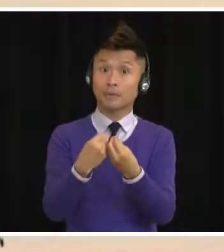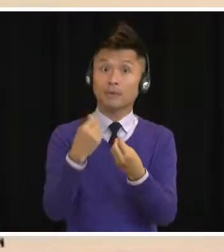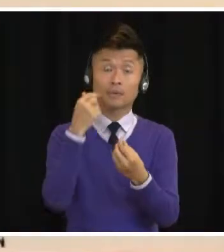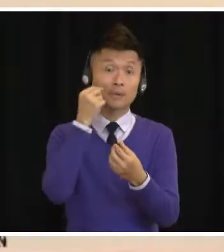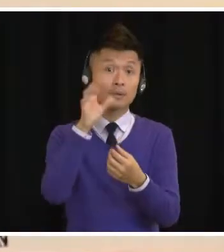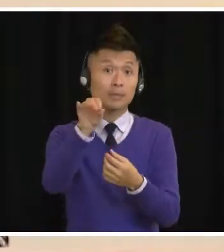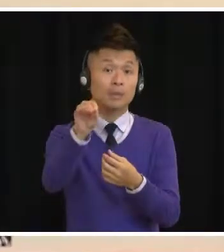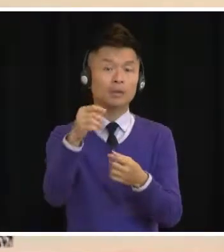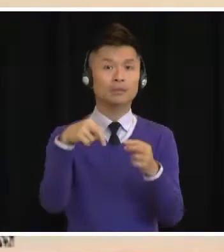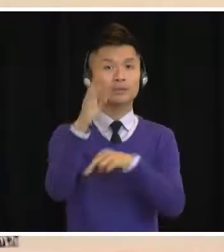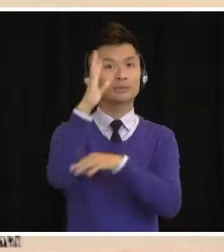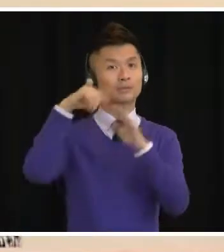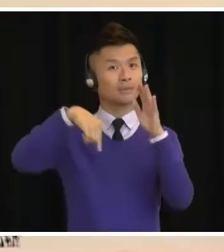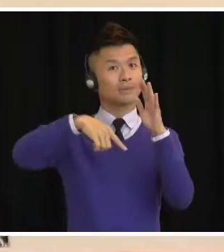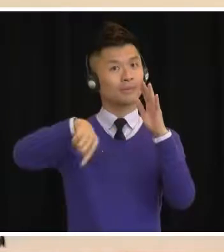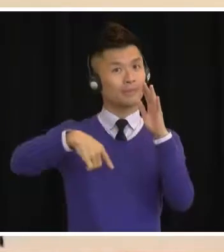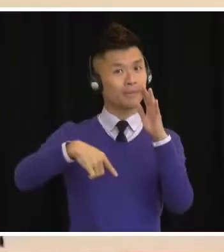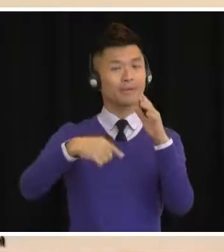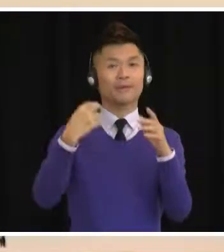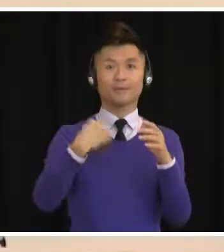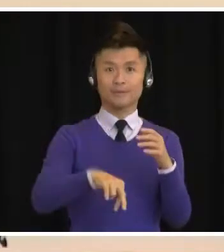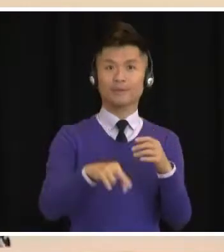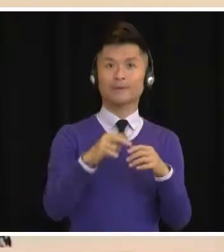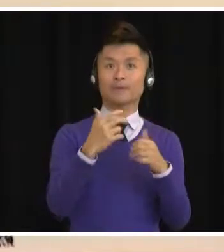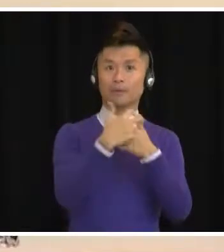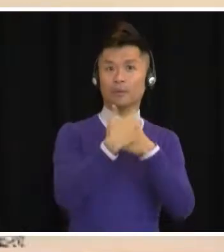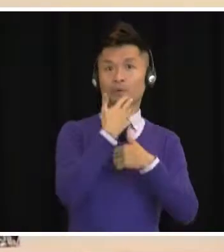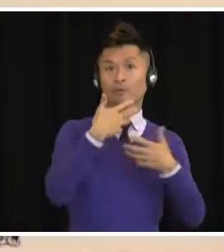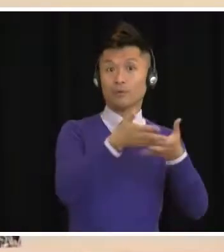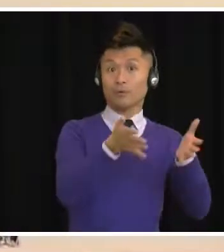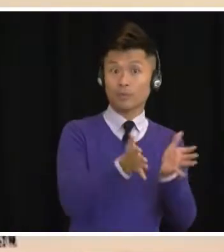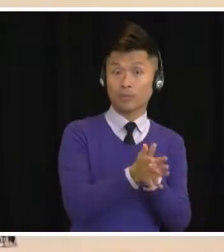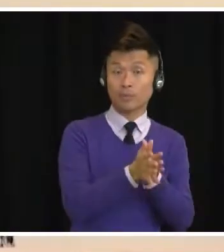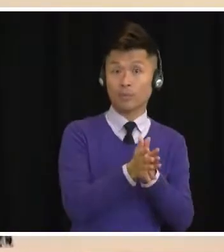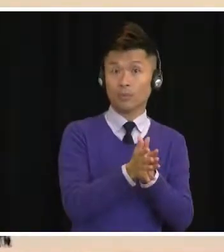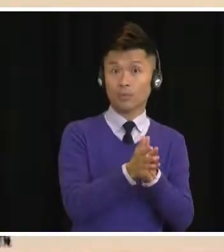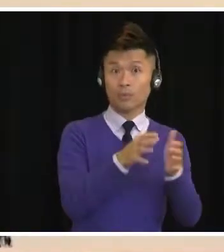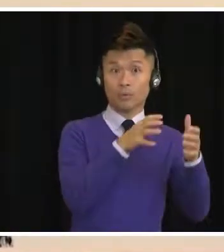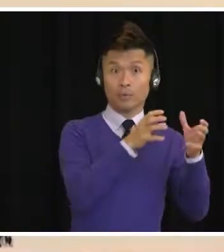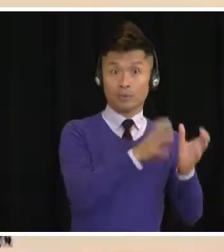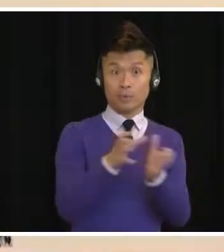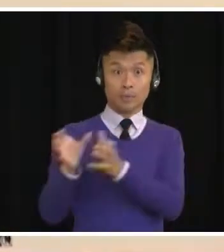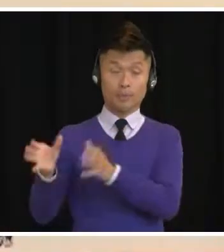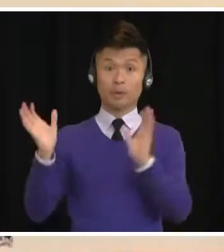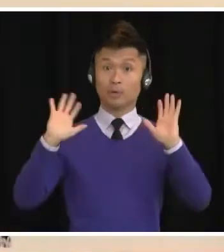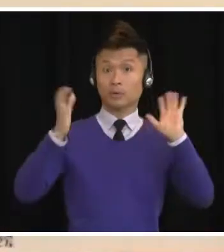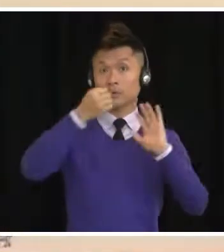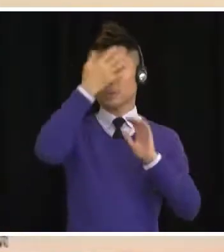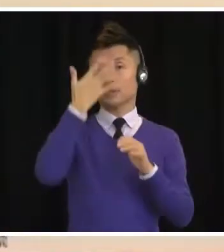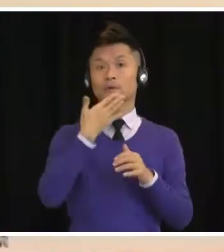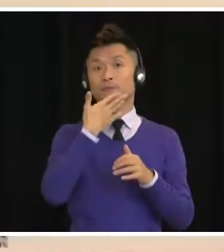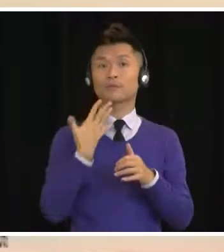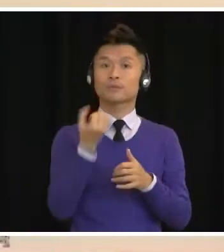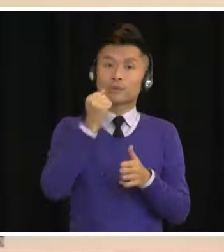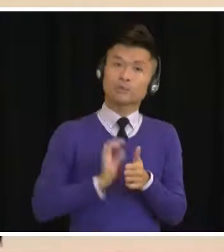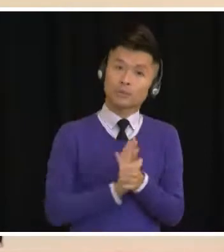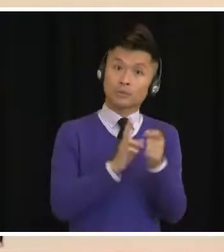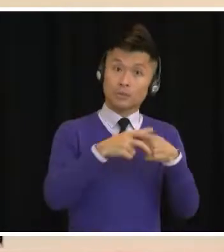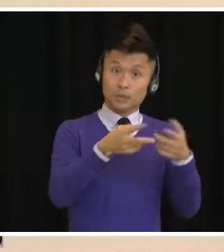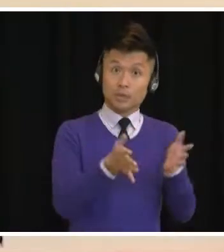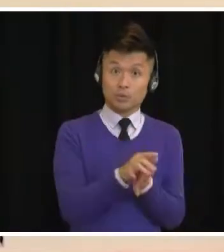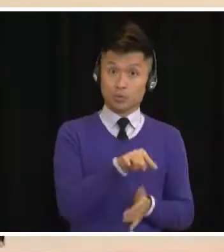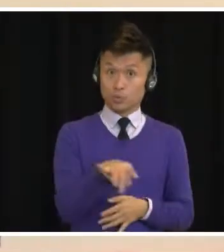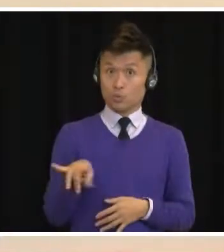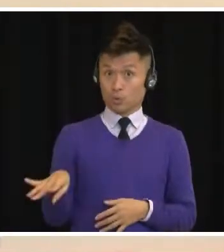yuan and in the ministerial level. And I want to be clear what promotional group means. Is that just a group that